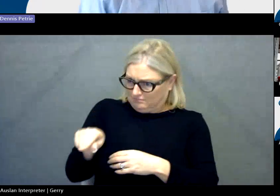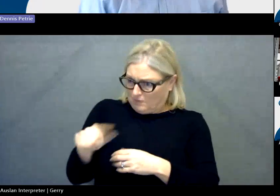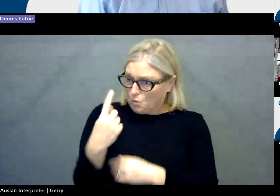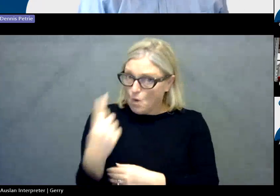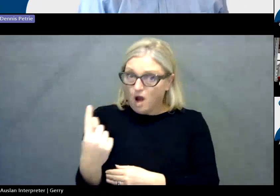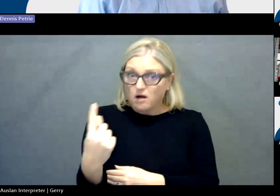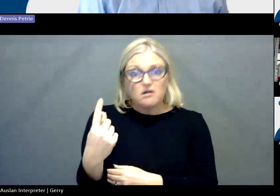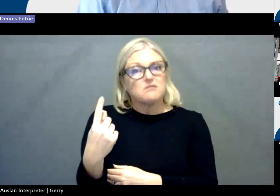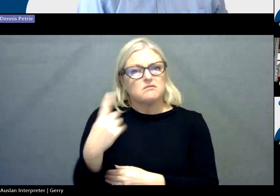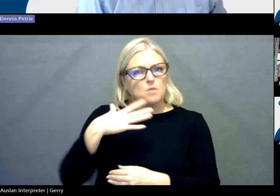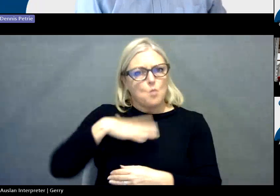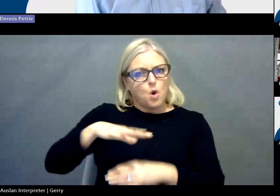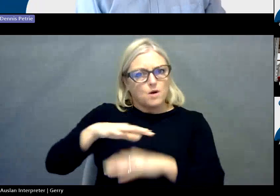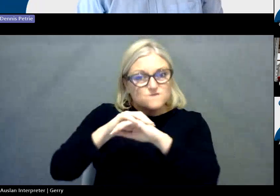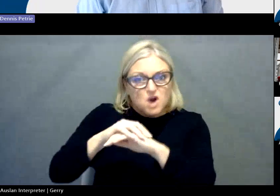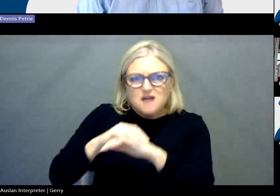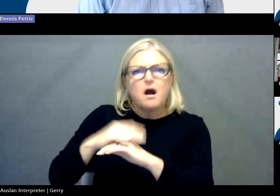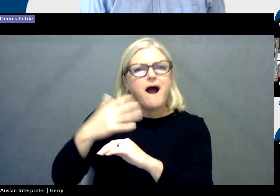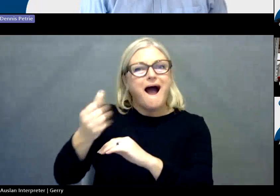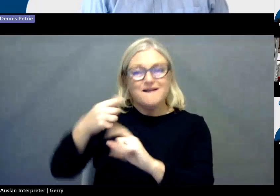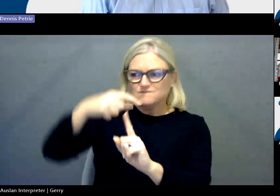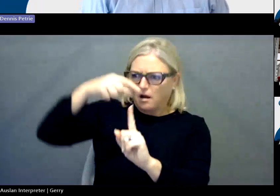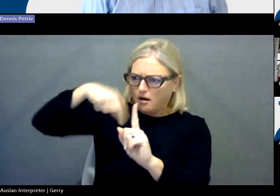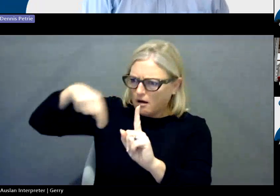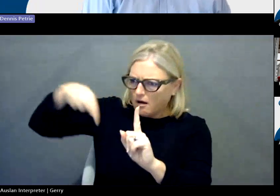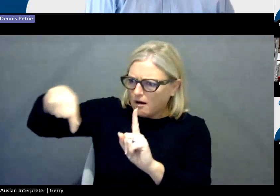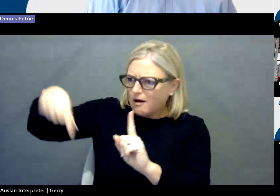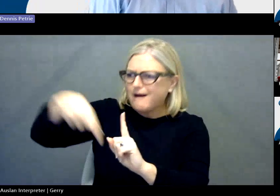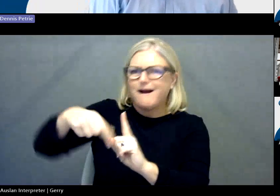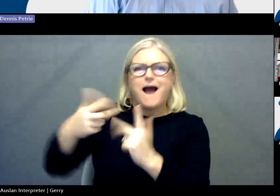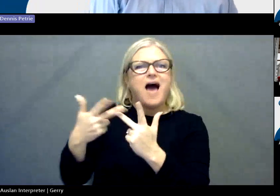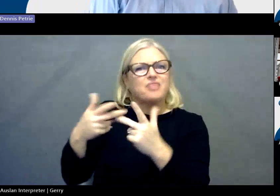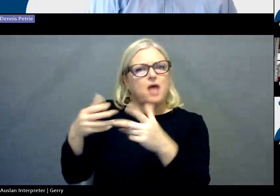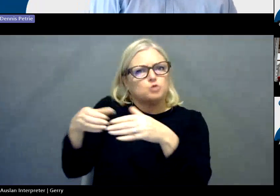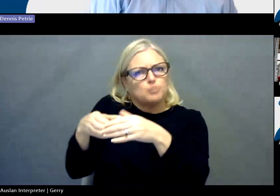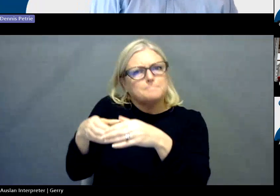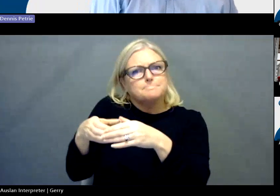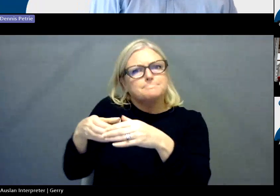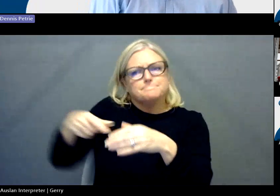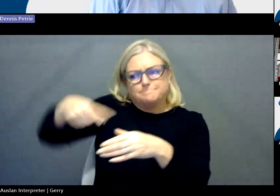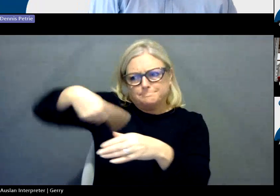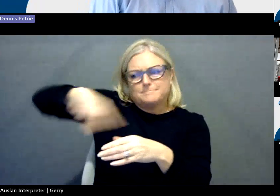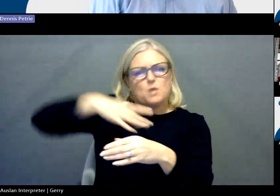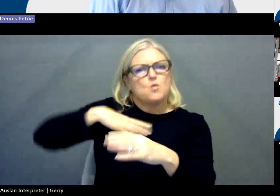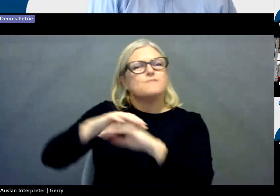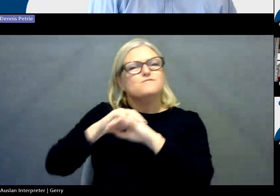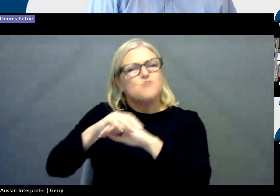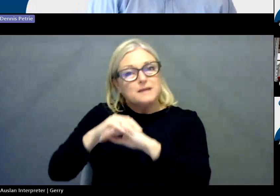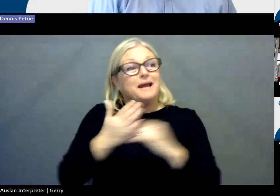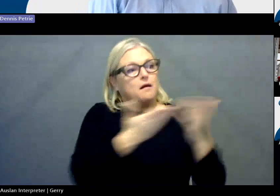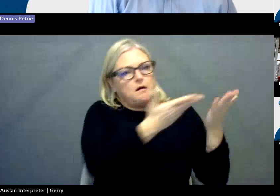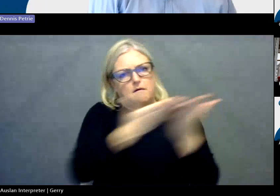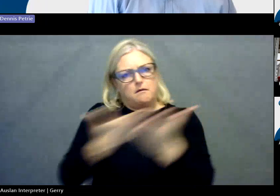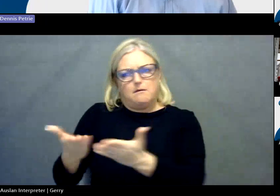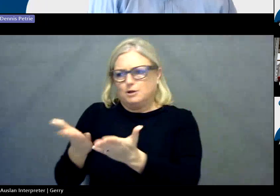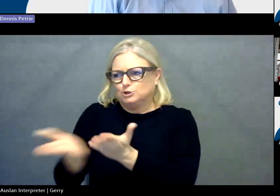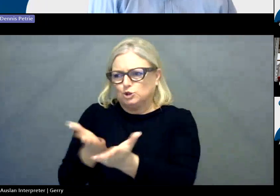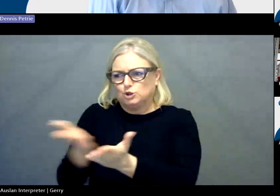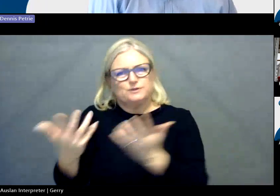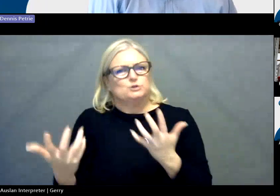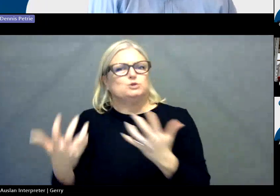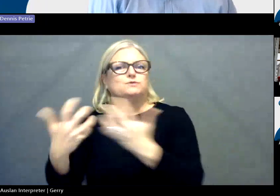Yeah. Thanks, Kim. I might throw this one over to Gosda. Is the DWI available in an online version? If so, what